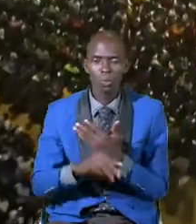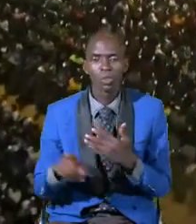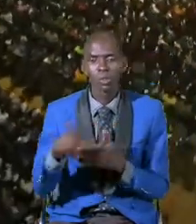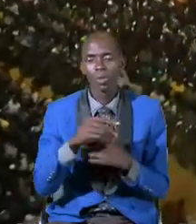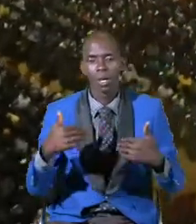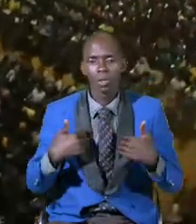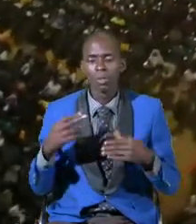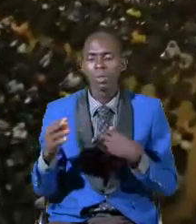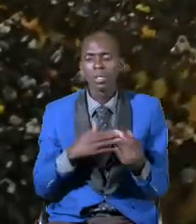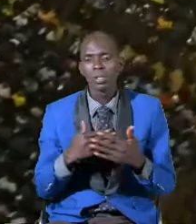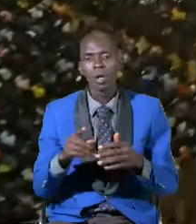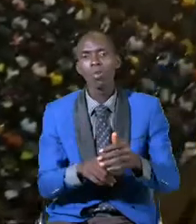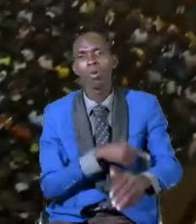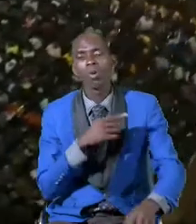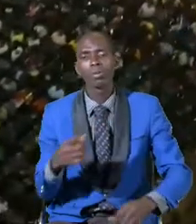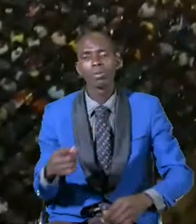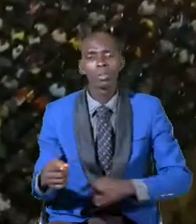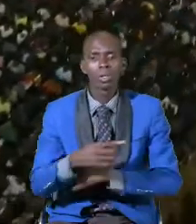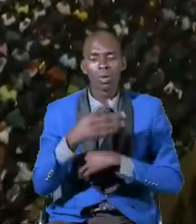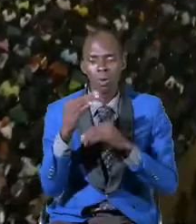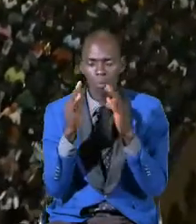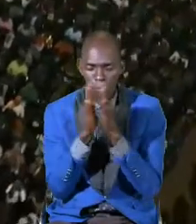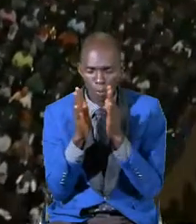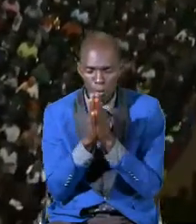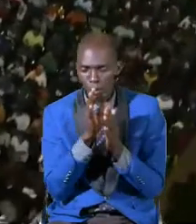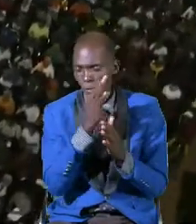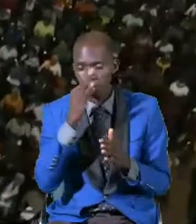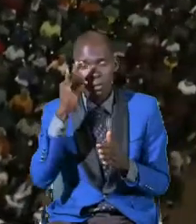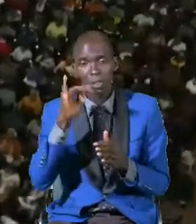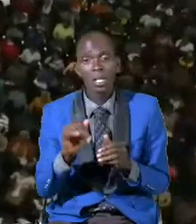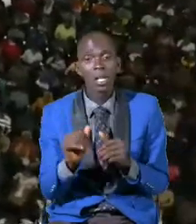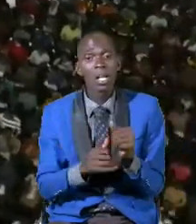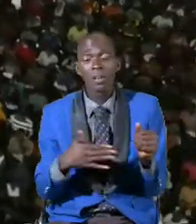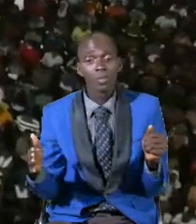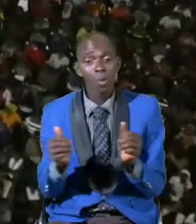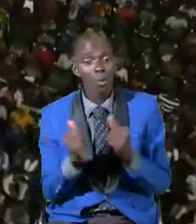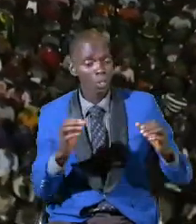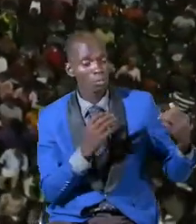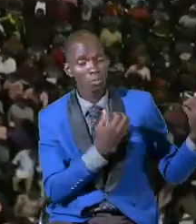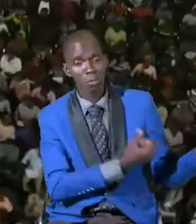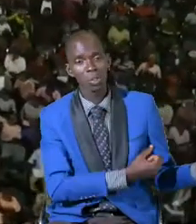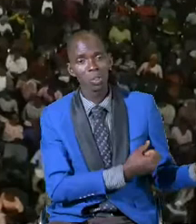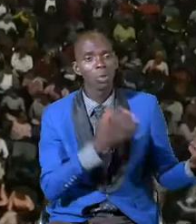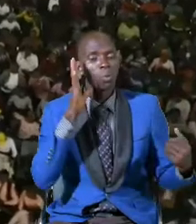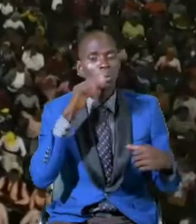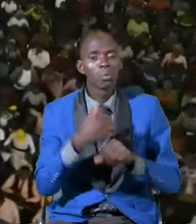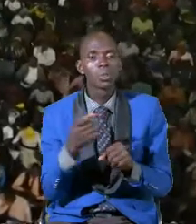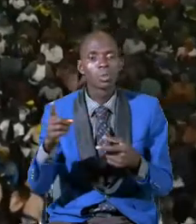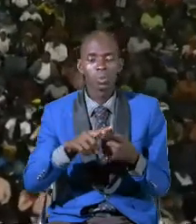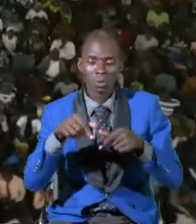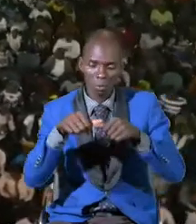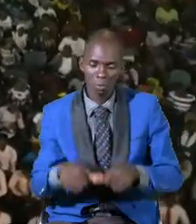and fasting you go through, without courage, everything will make you remain at the zero level.